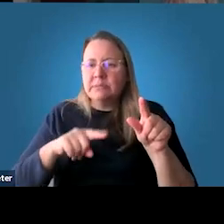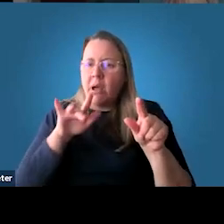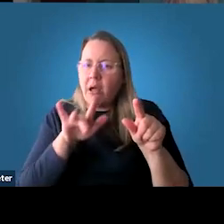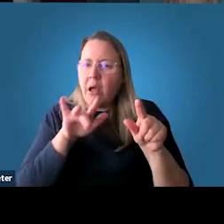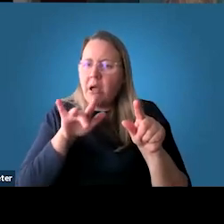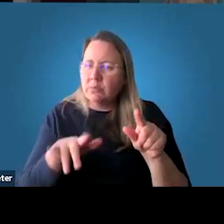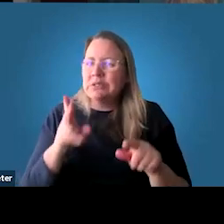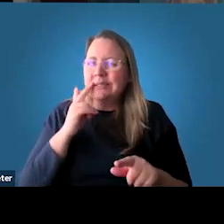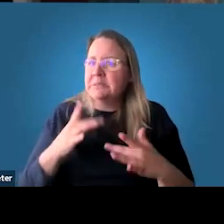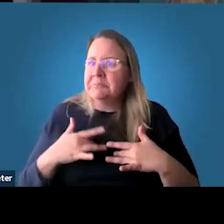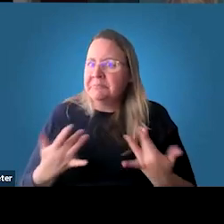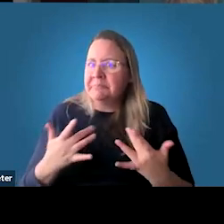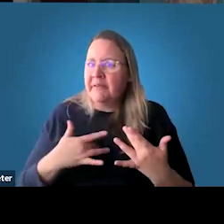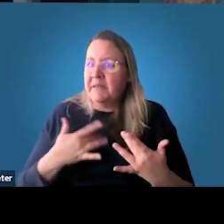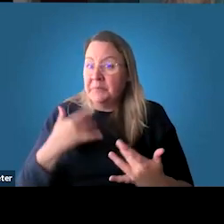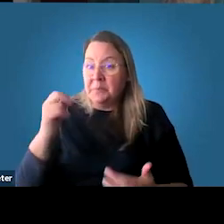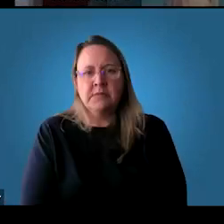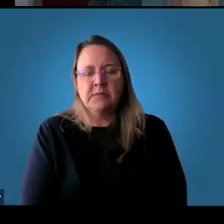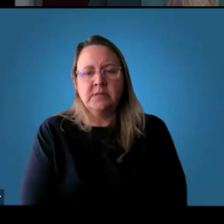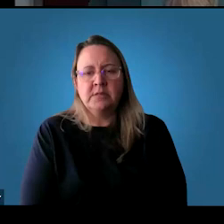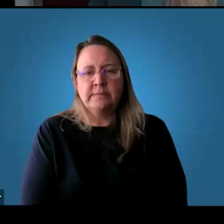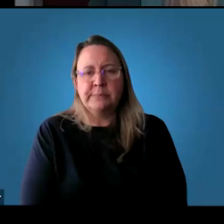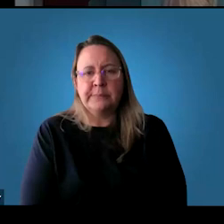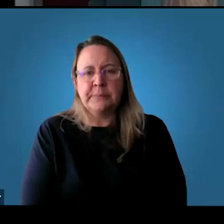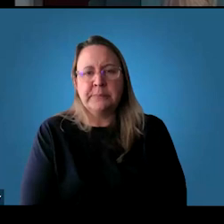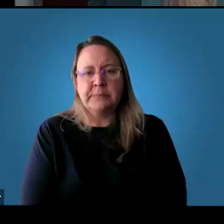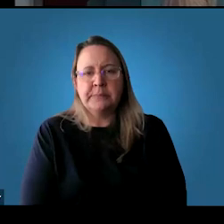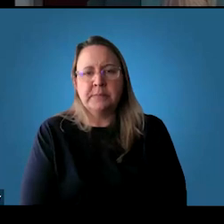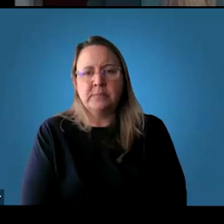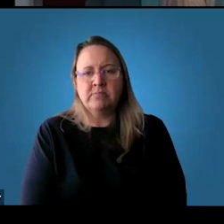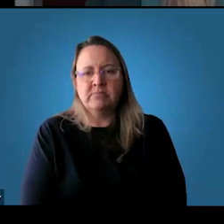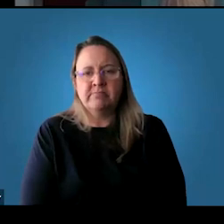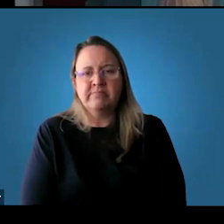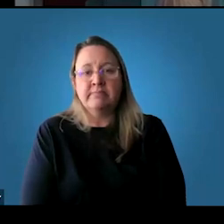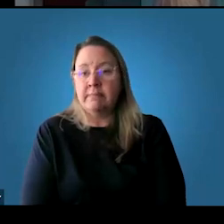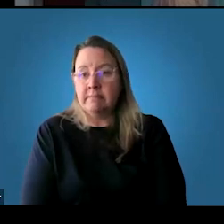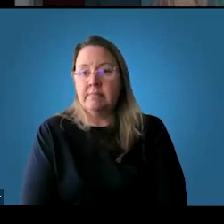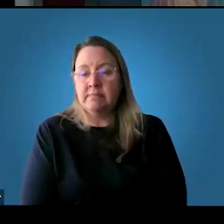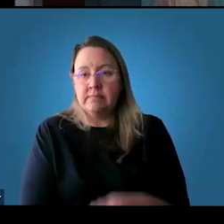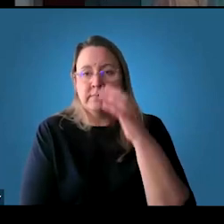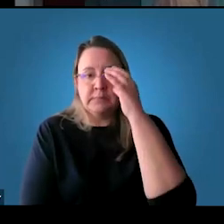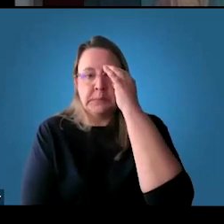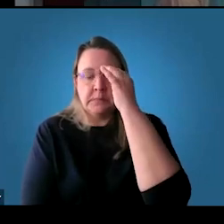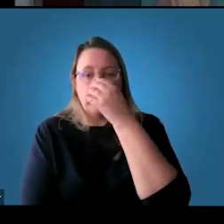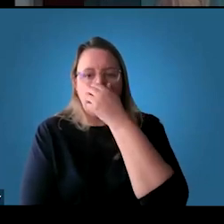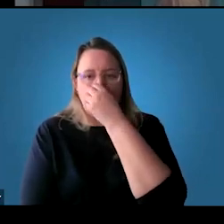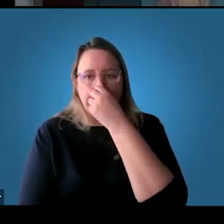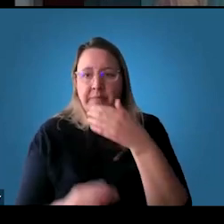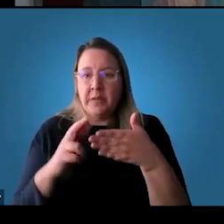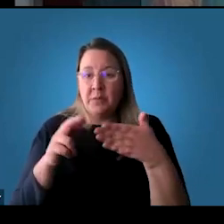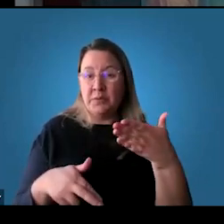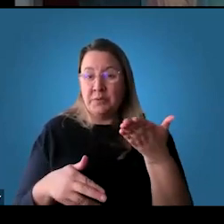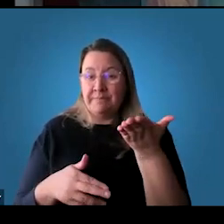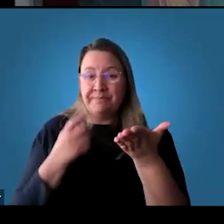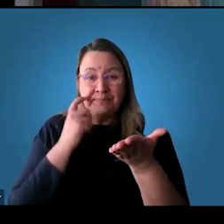and we'll see where this group is at. All right. Okay. So looking at the results now, I